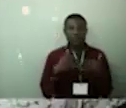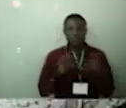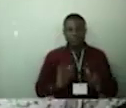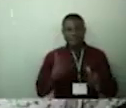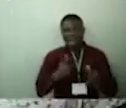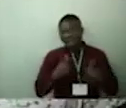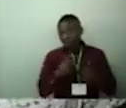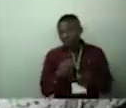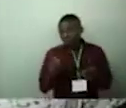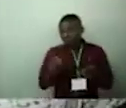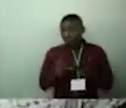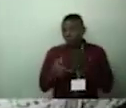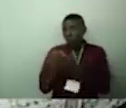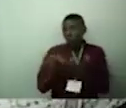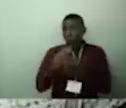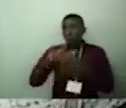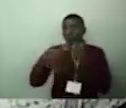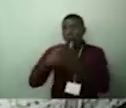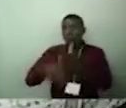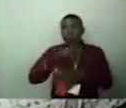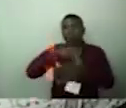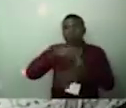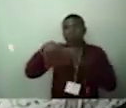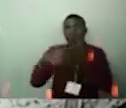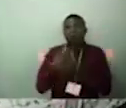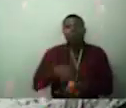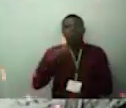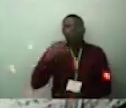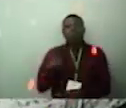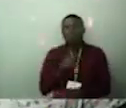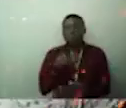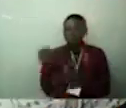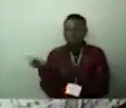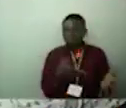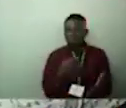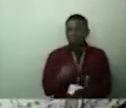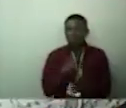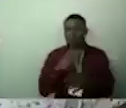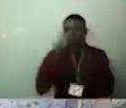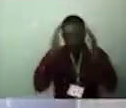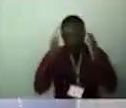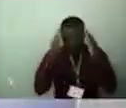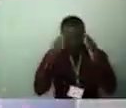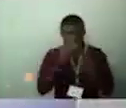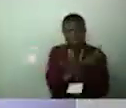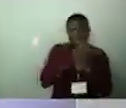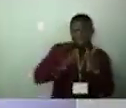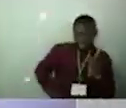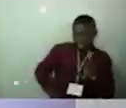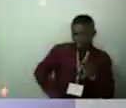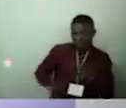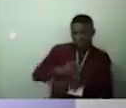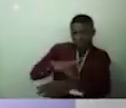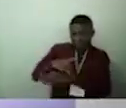place, and God wants the nation to bring their glory. I want you to give attention to what he said, that the kings of the earth